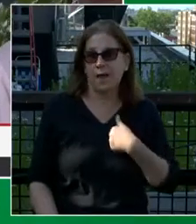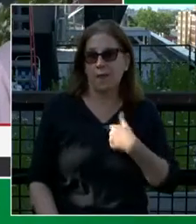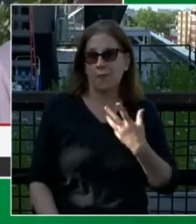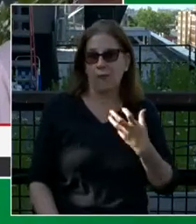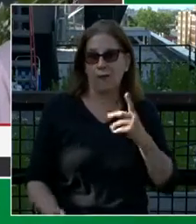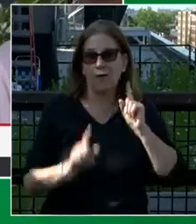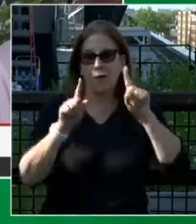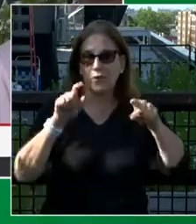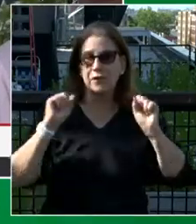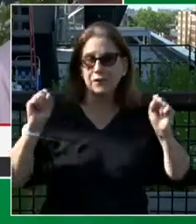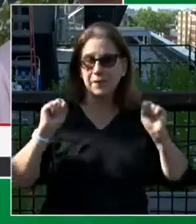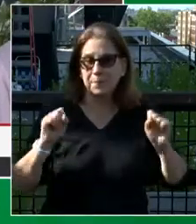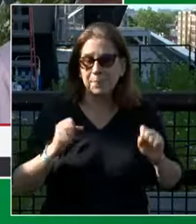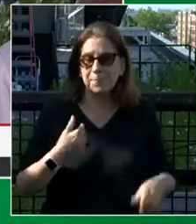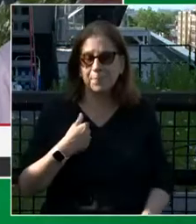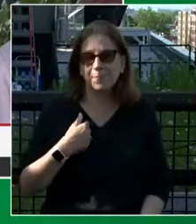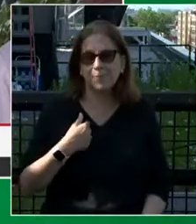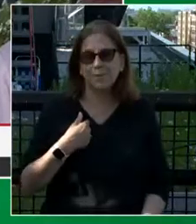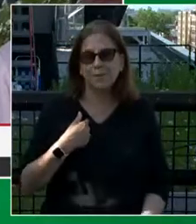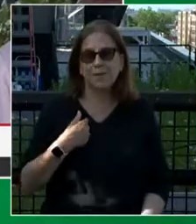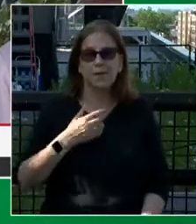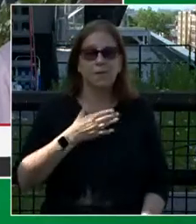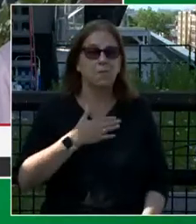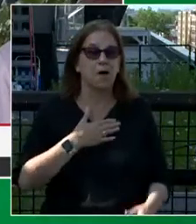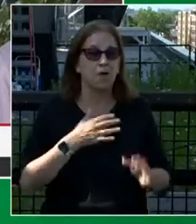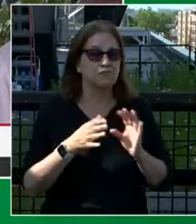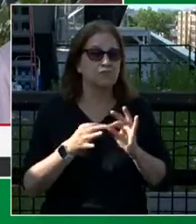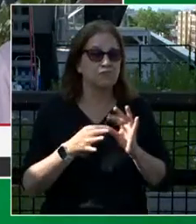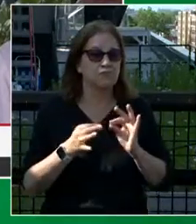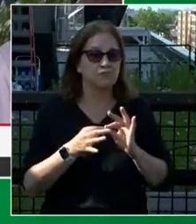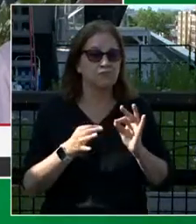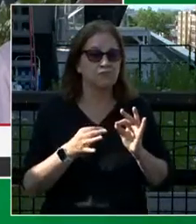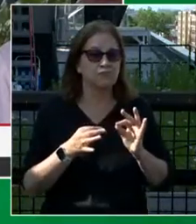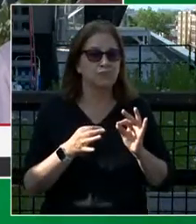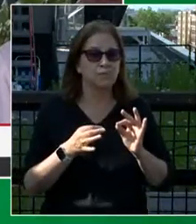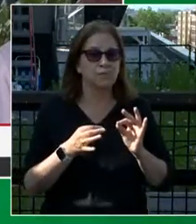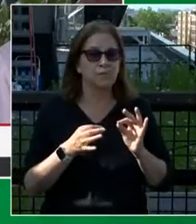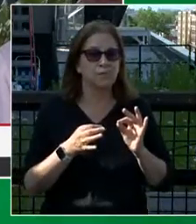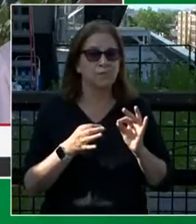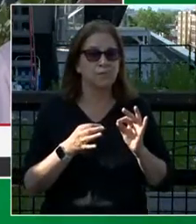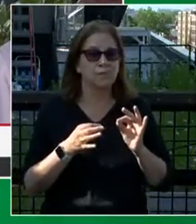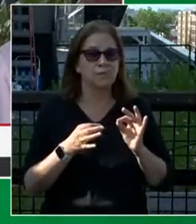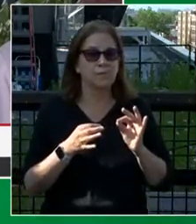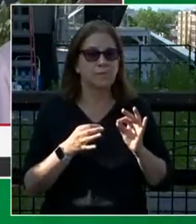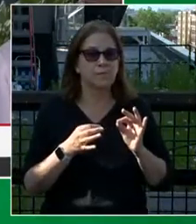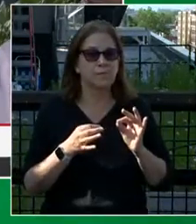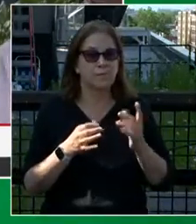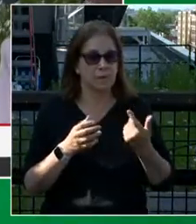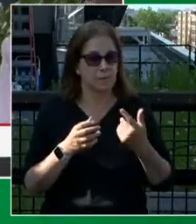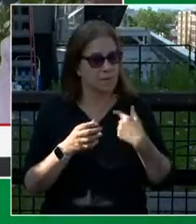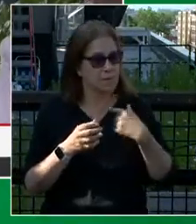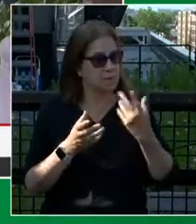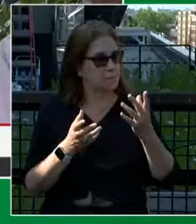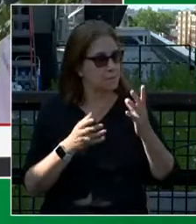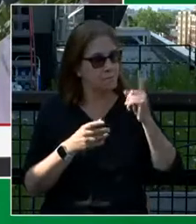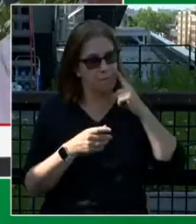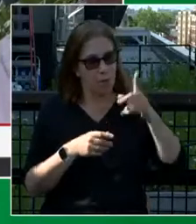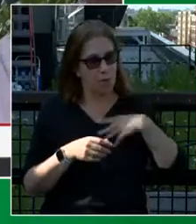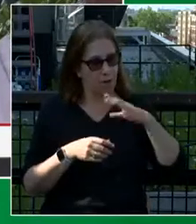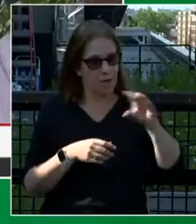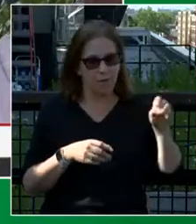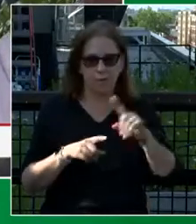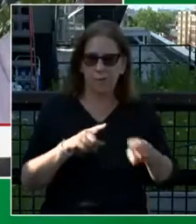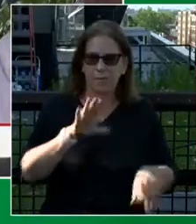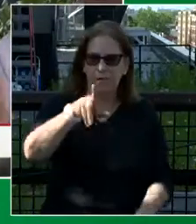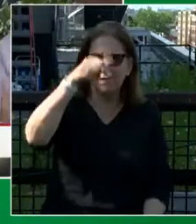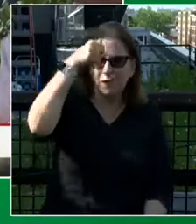my comments earlier, both as a company and I think as many individuals, also knowing that everything's not perfect, as you all have said afterwards. And